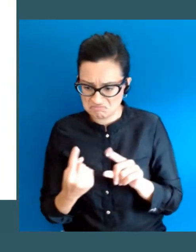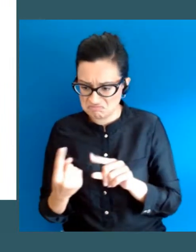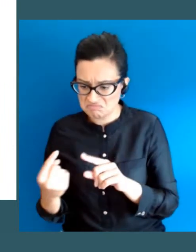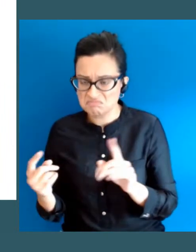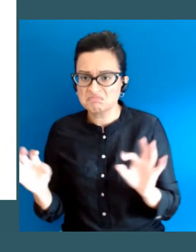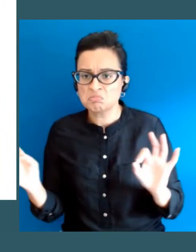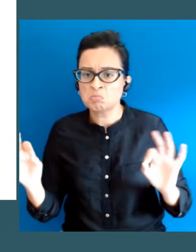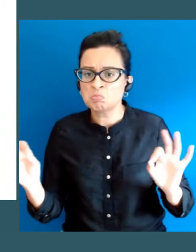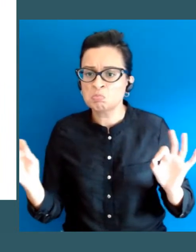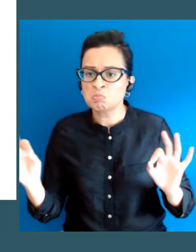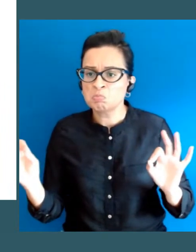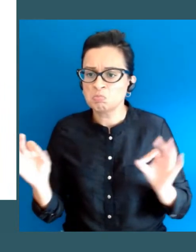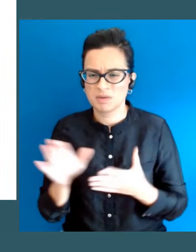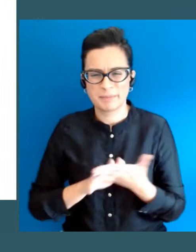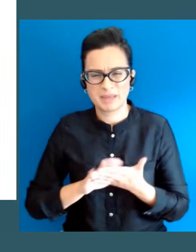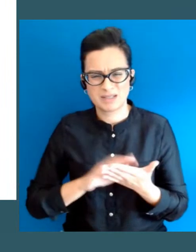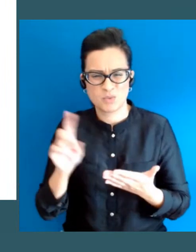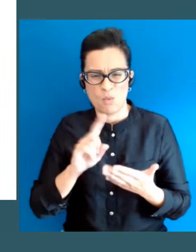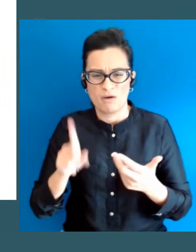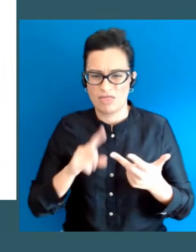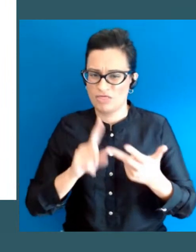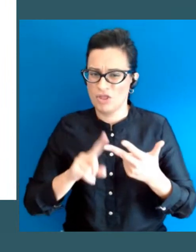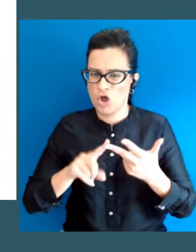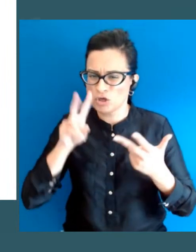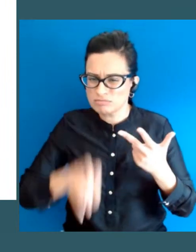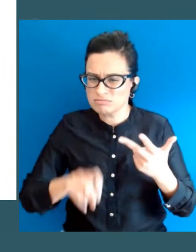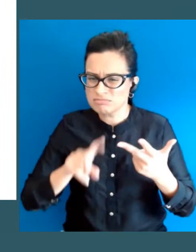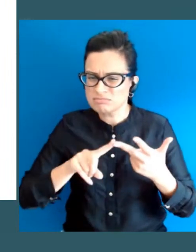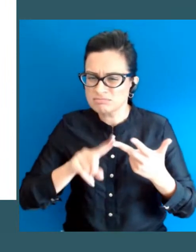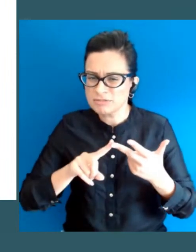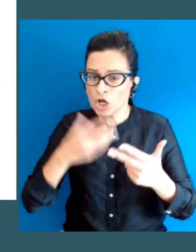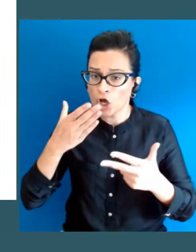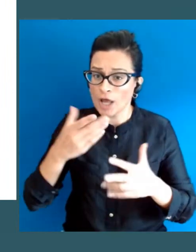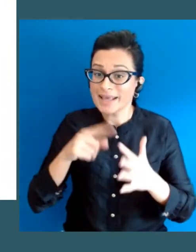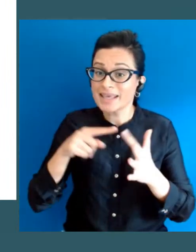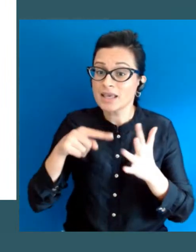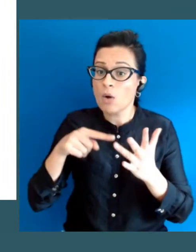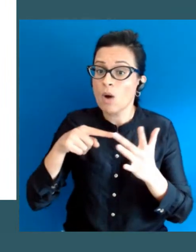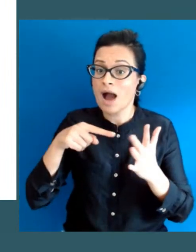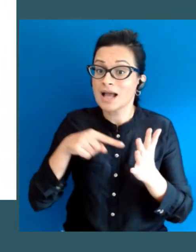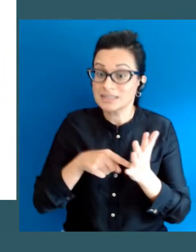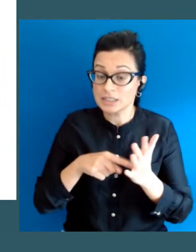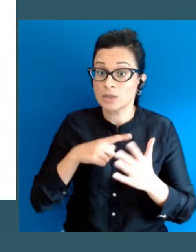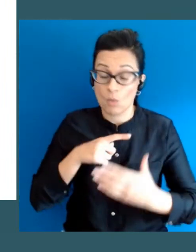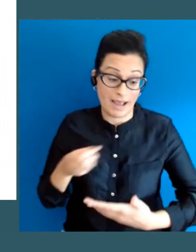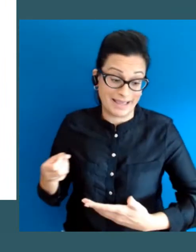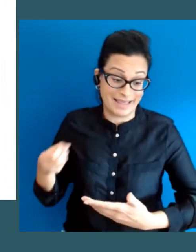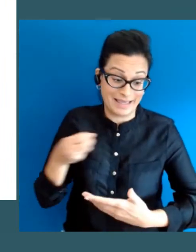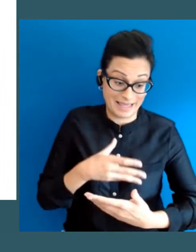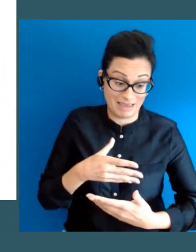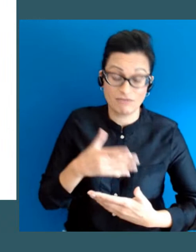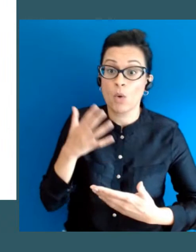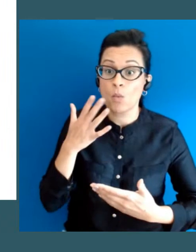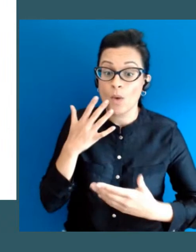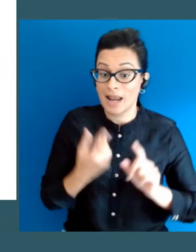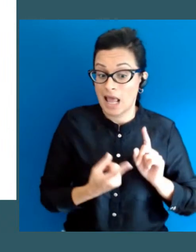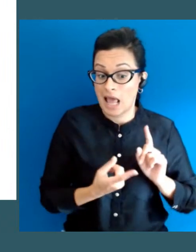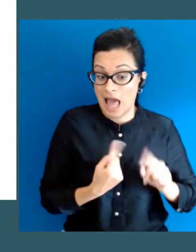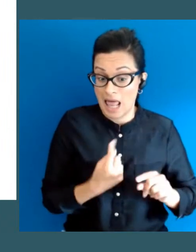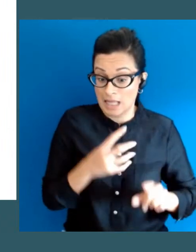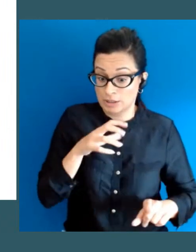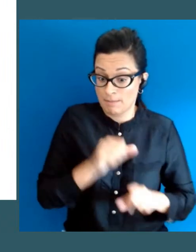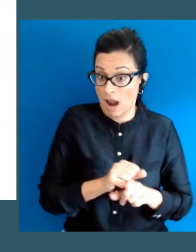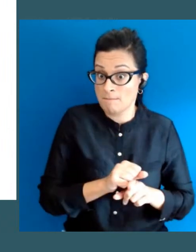this study shows is that an early intervention made soon after peanut allergy is diagnosed